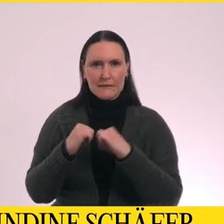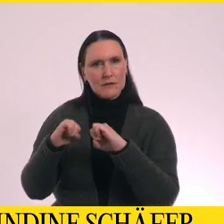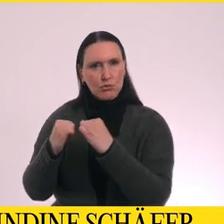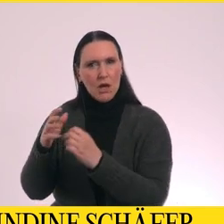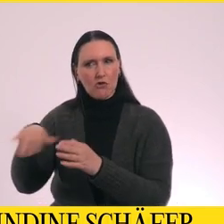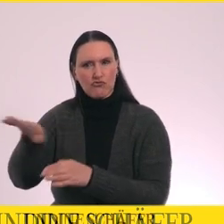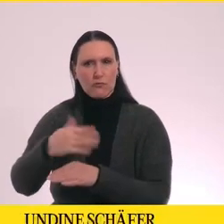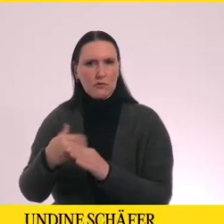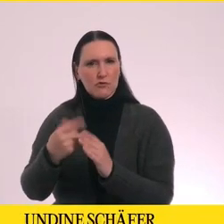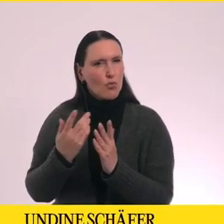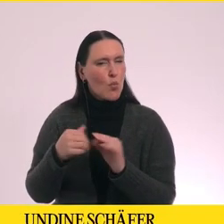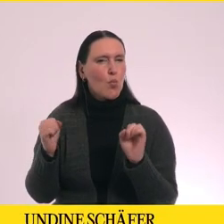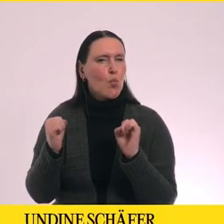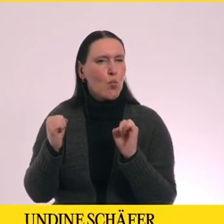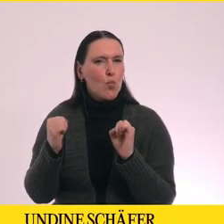Thank you, Sarah. And Morten?